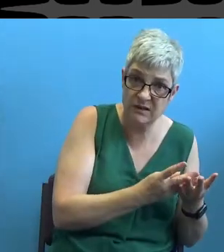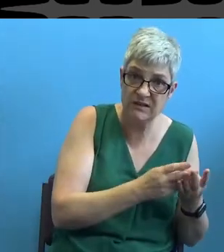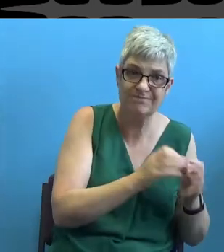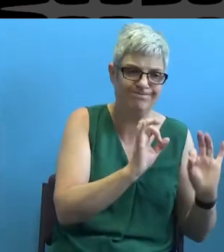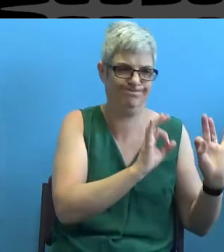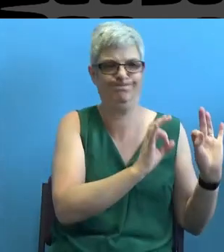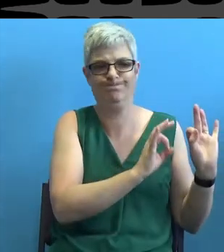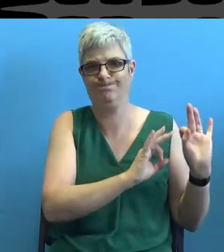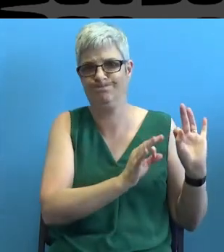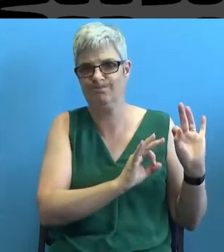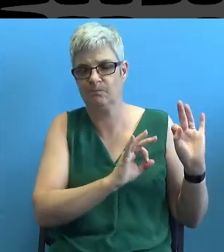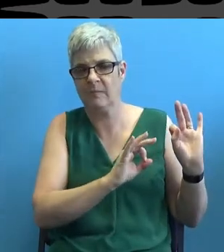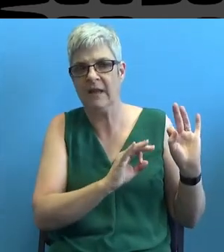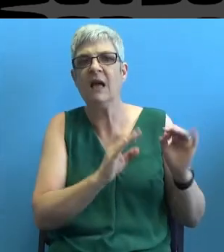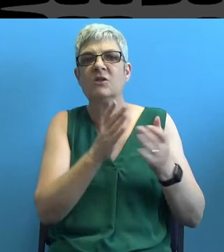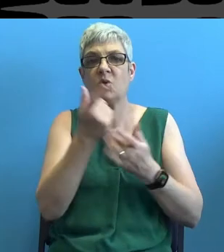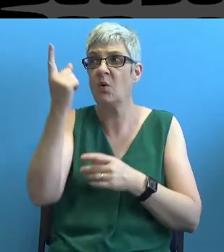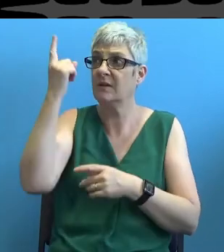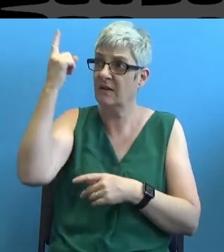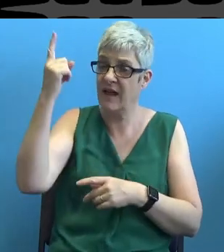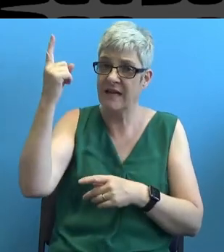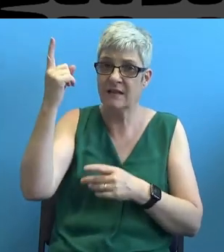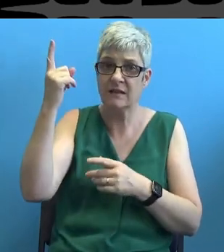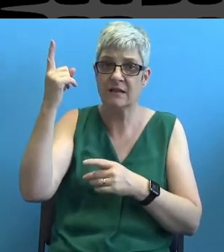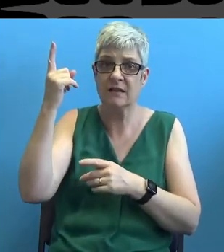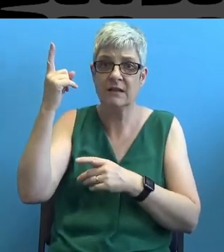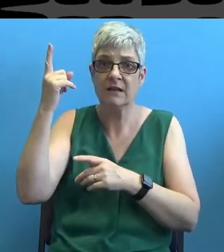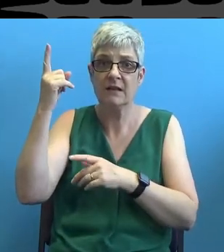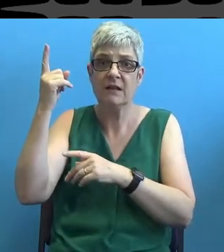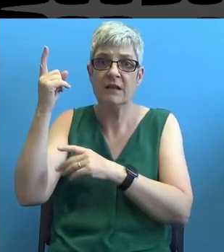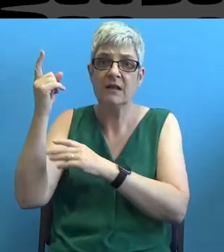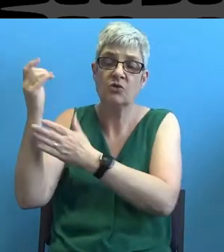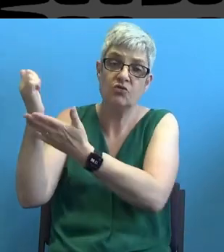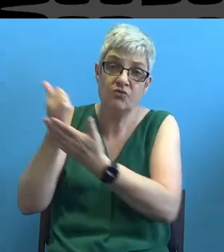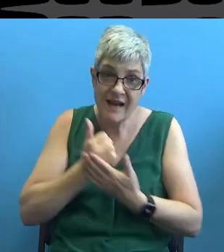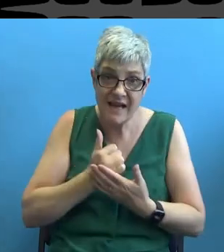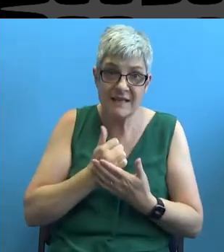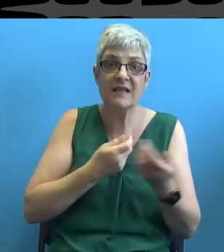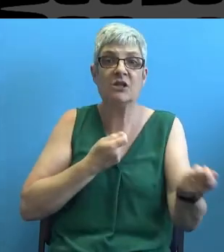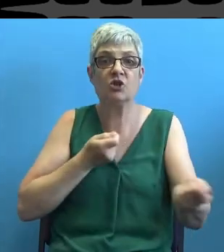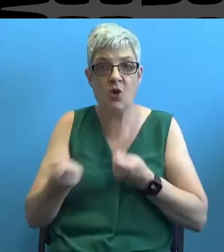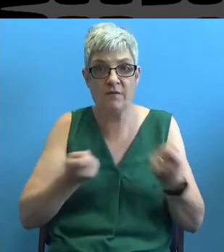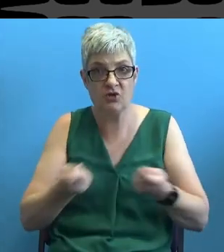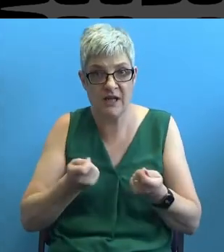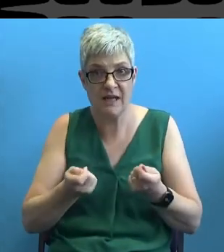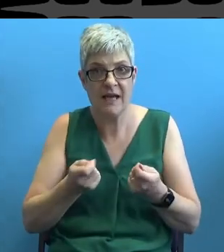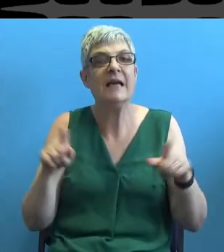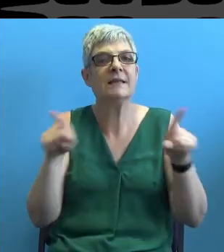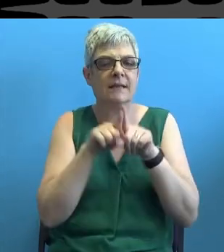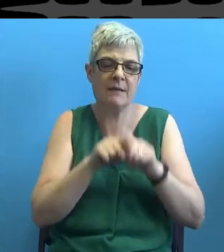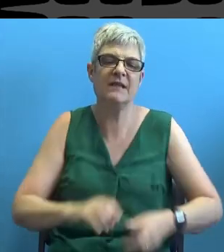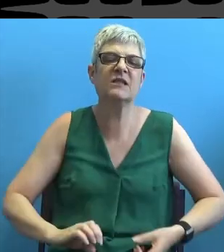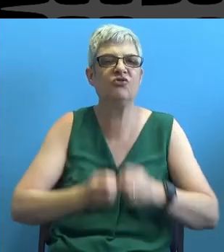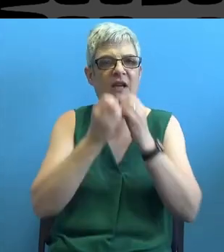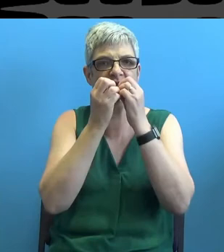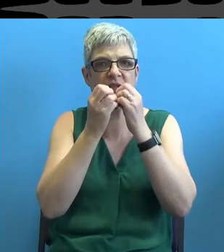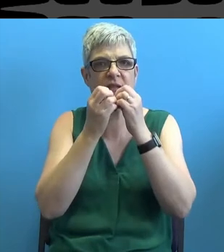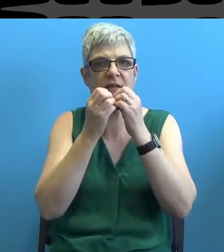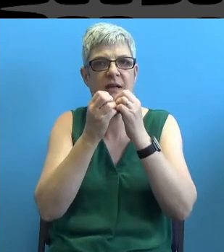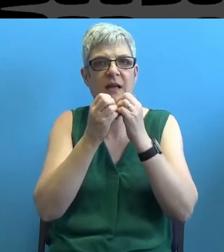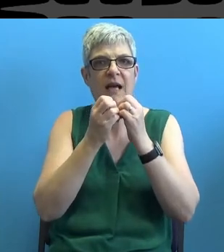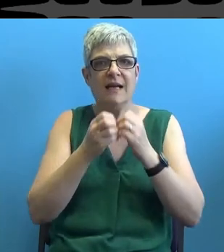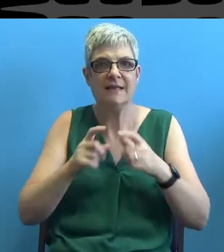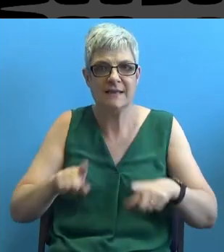of an act of divine grace and sovereignty, just as much as creation was, just as much as the sending